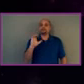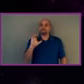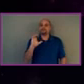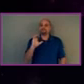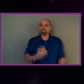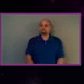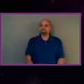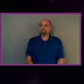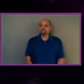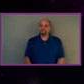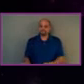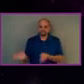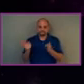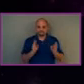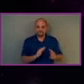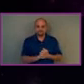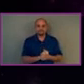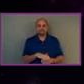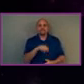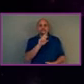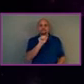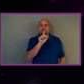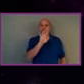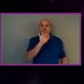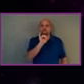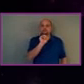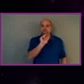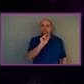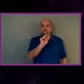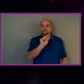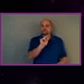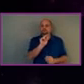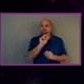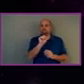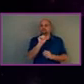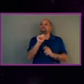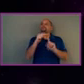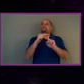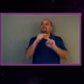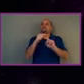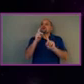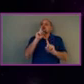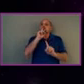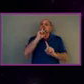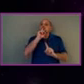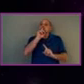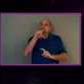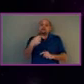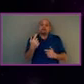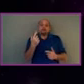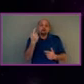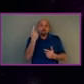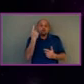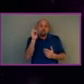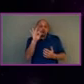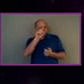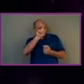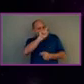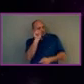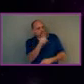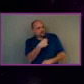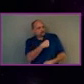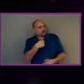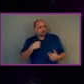So to add to what Kathy just mentioned, one of the key questions that we have in